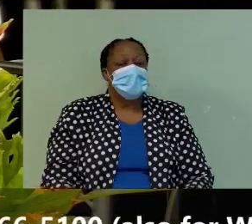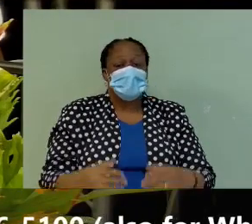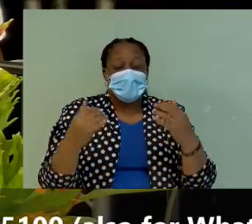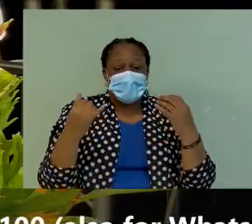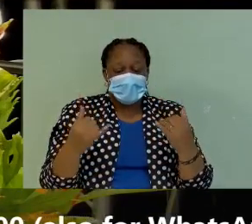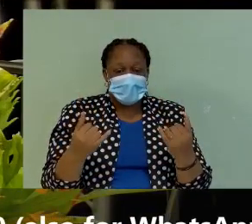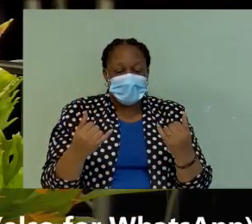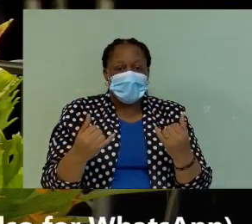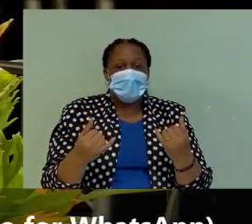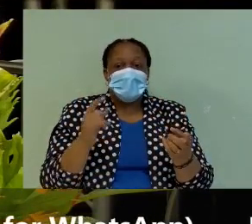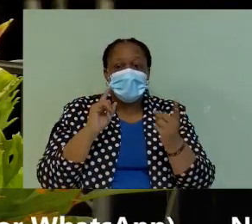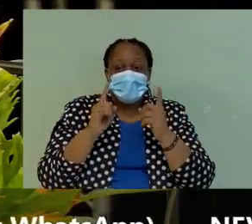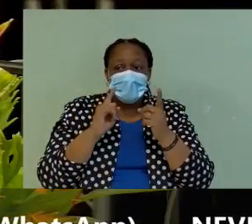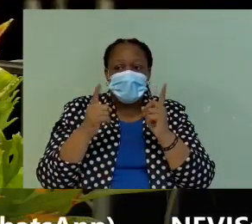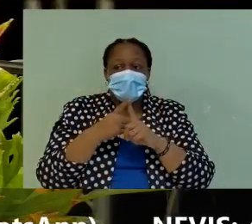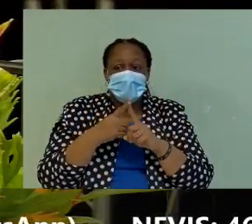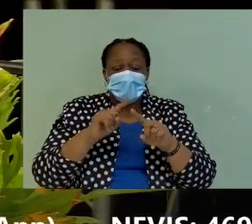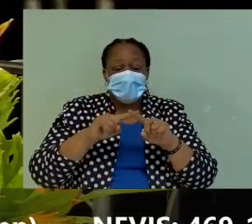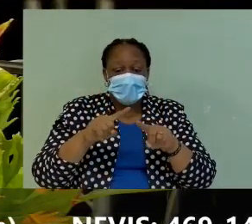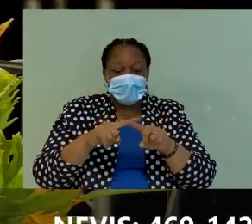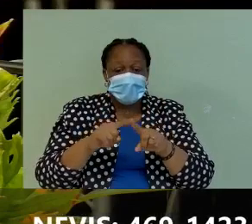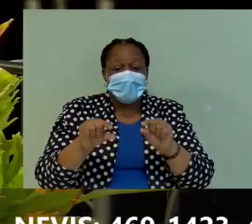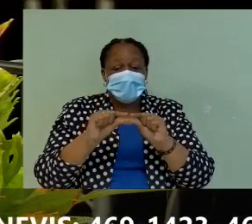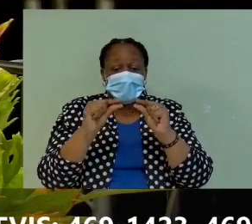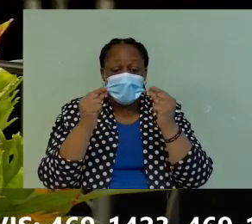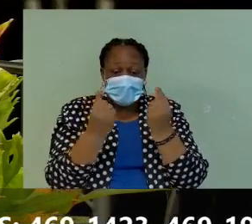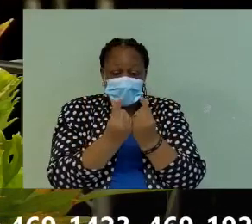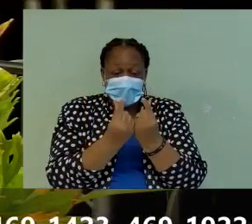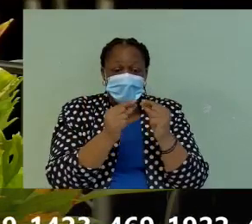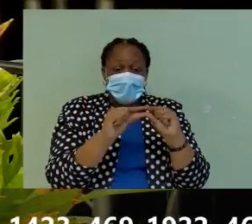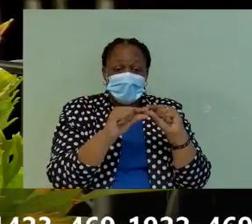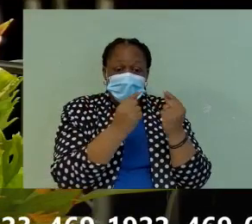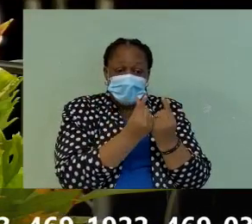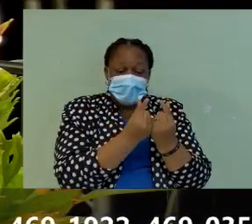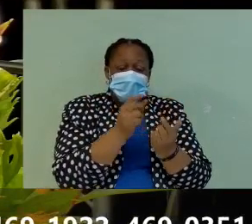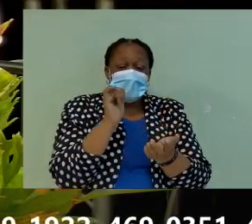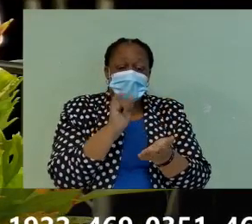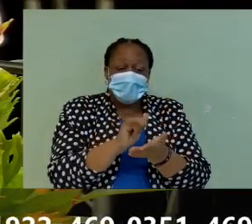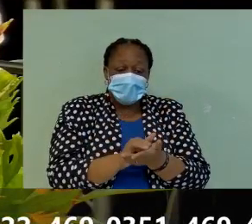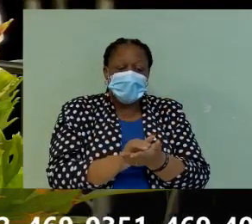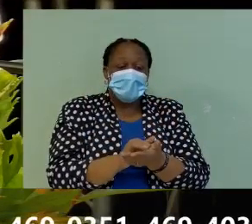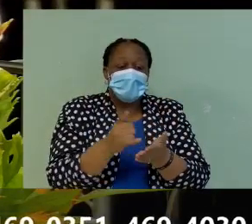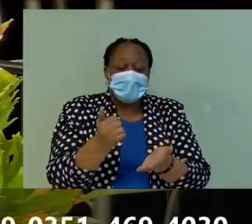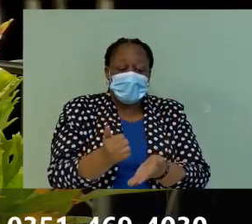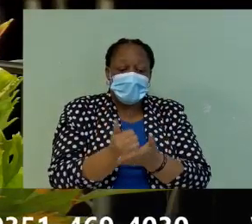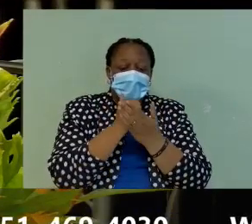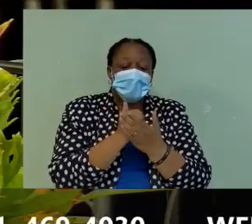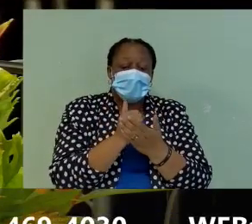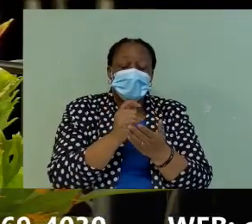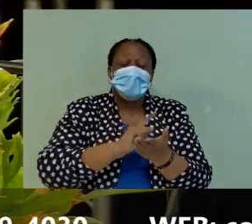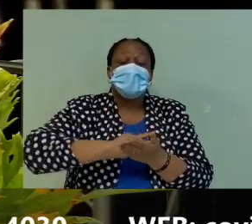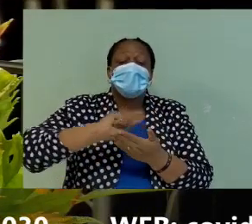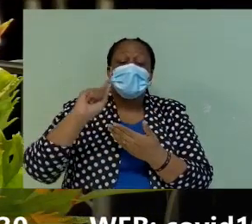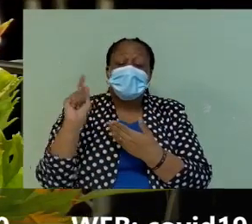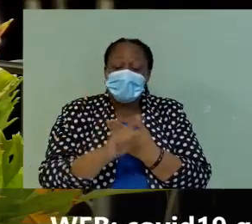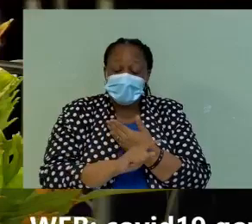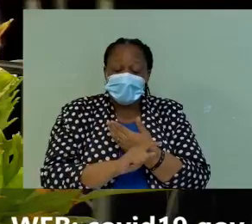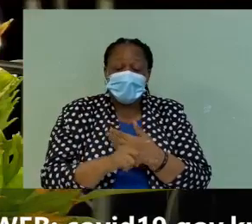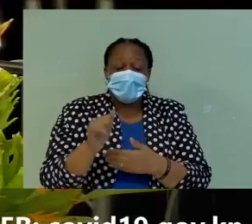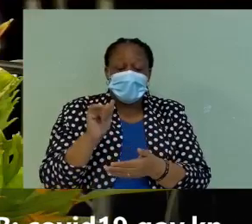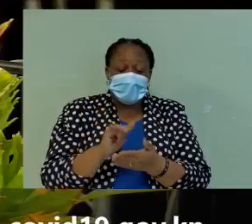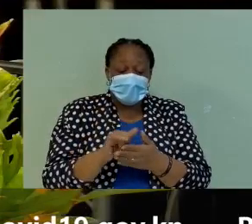chamber. I also engaged the president of the chamber in particular, and had a long discussion with her. And she has agreed